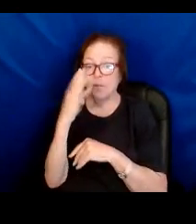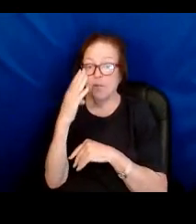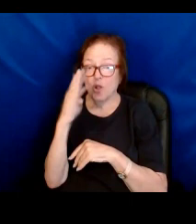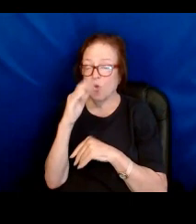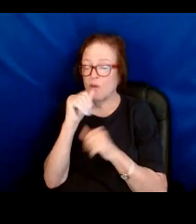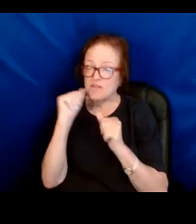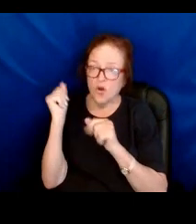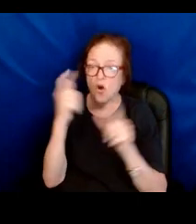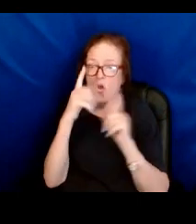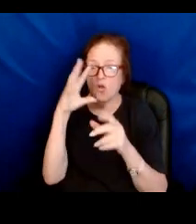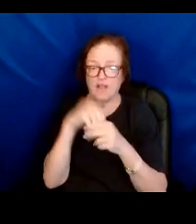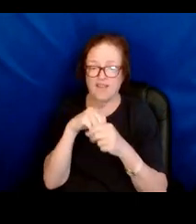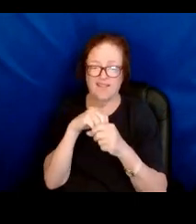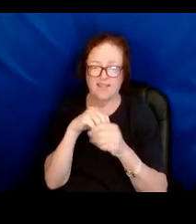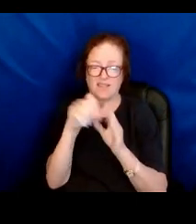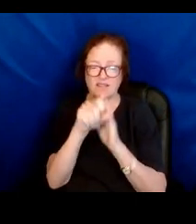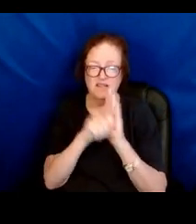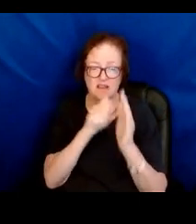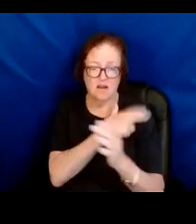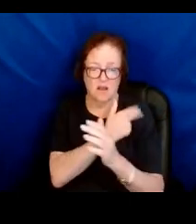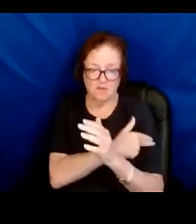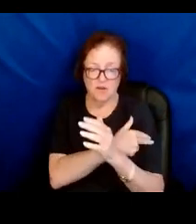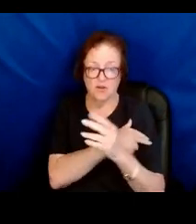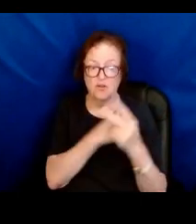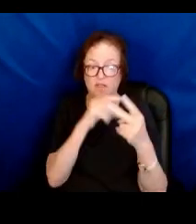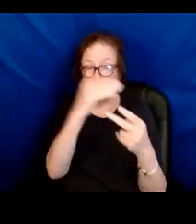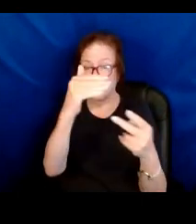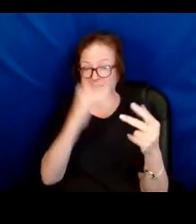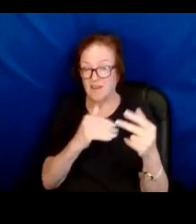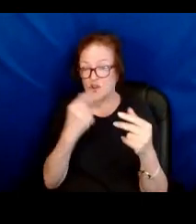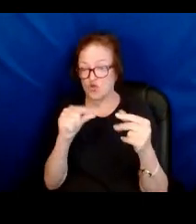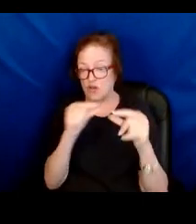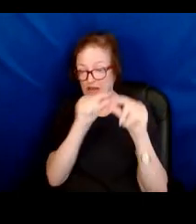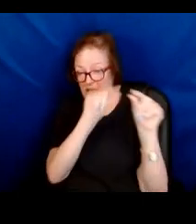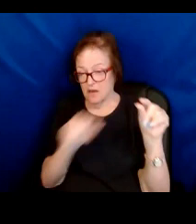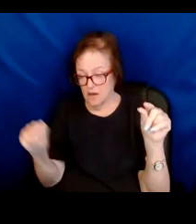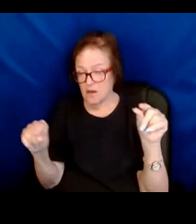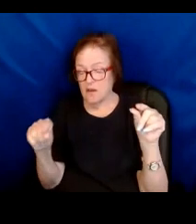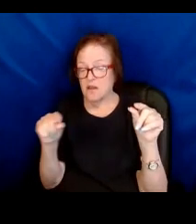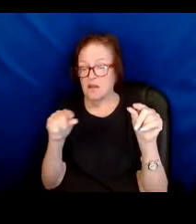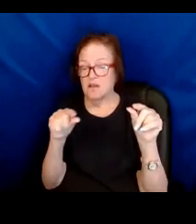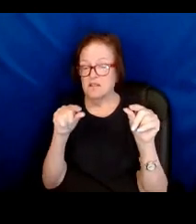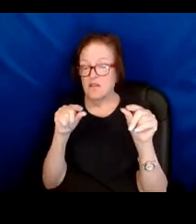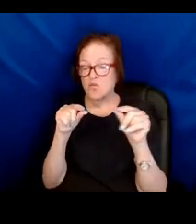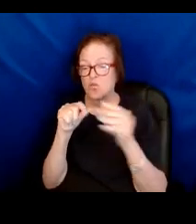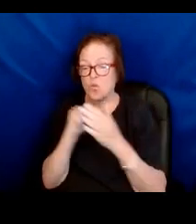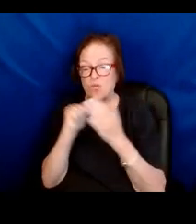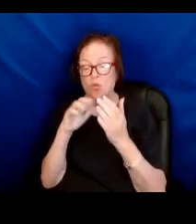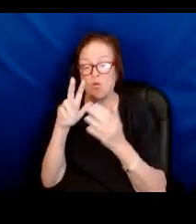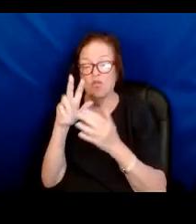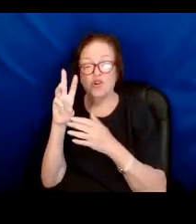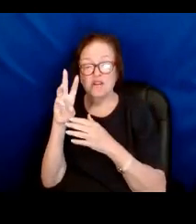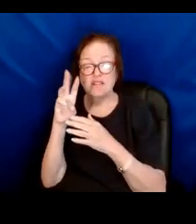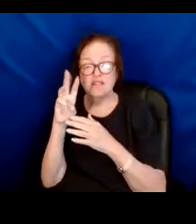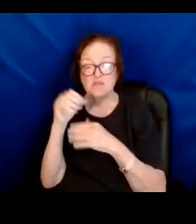in the state hospital, and the green line below it show if we take out the 36% of residents back